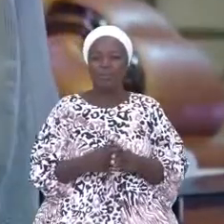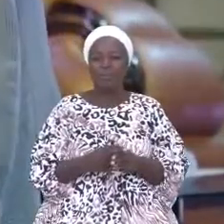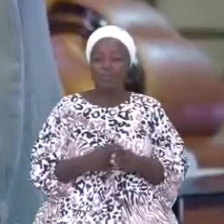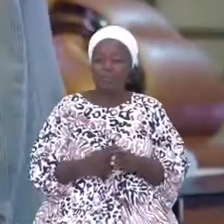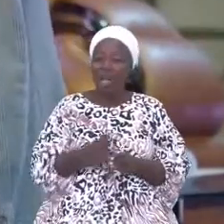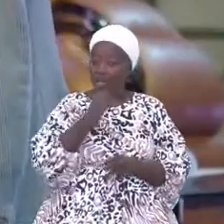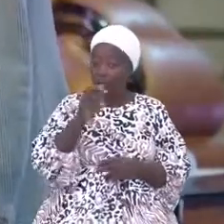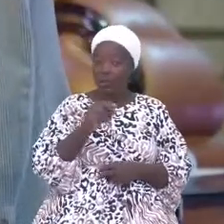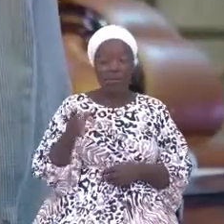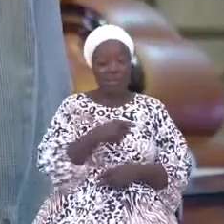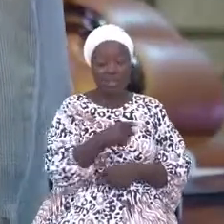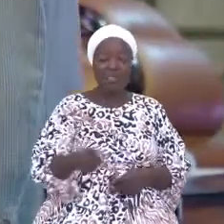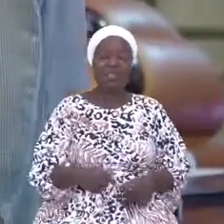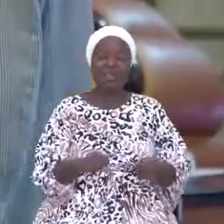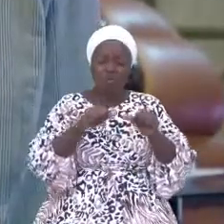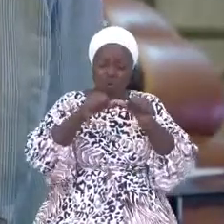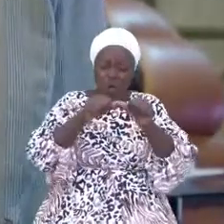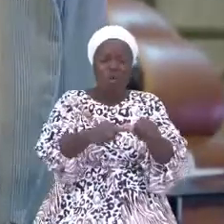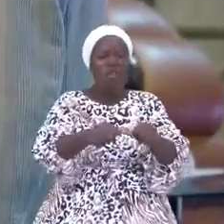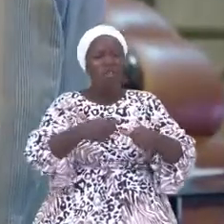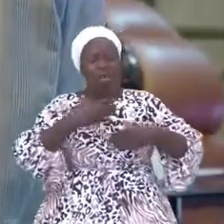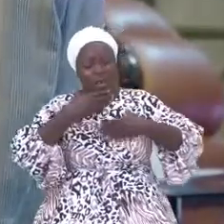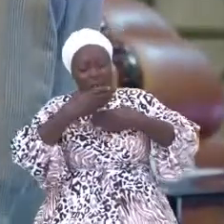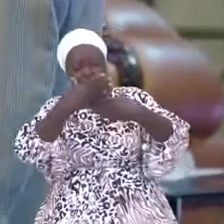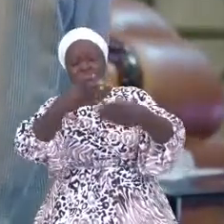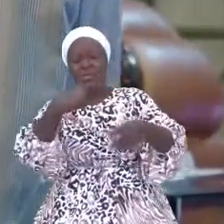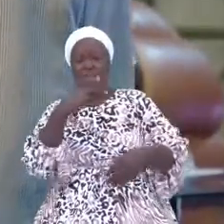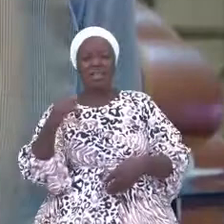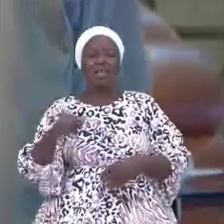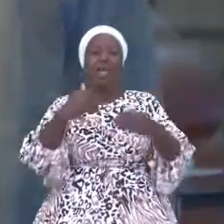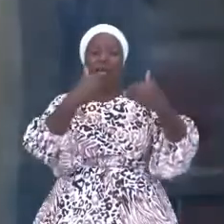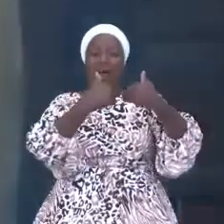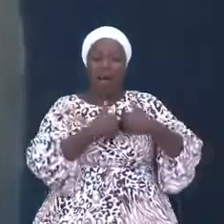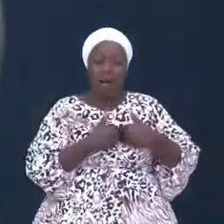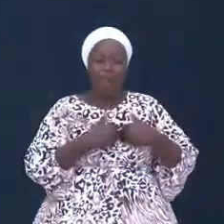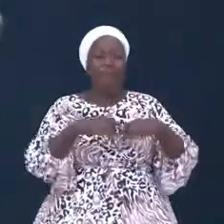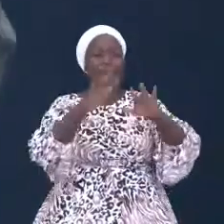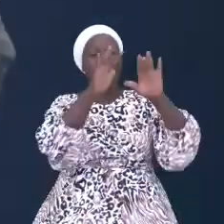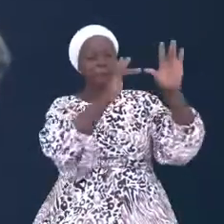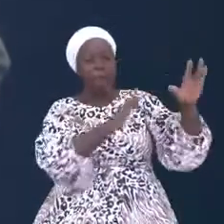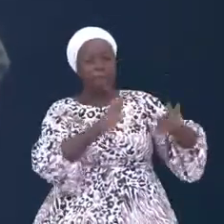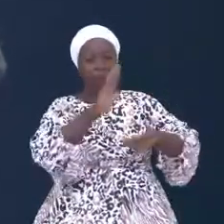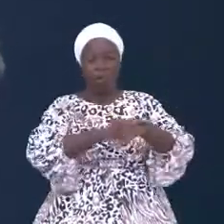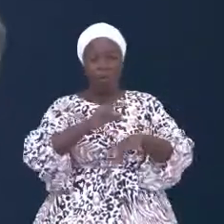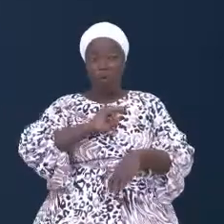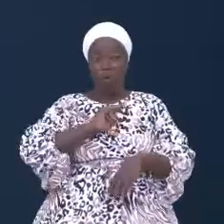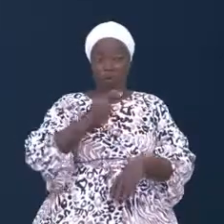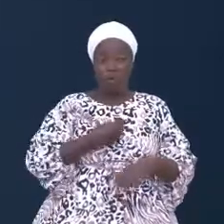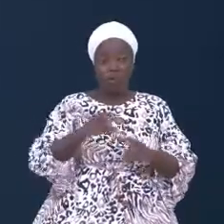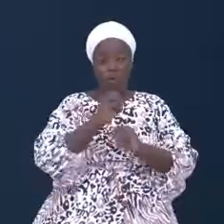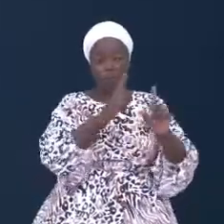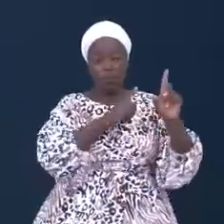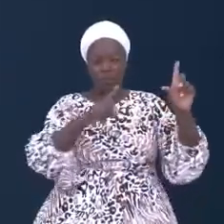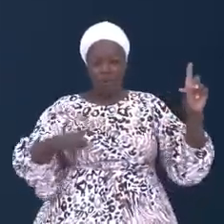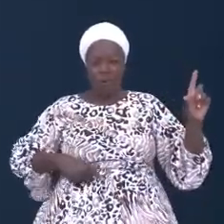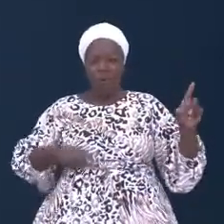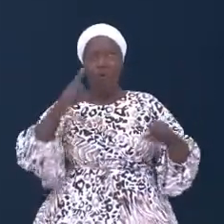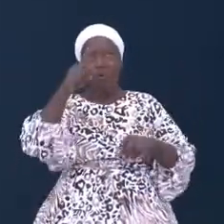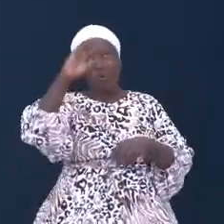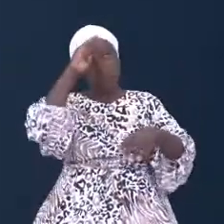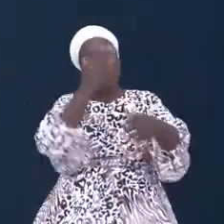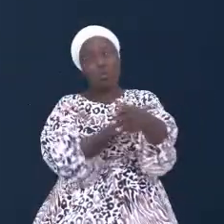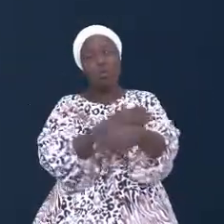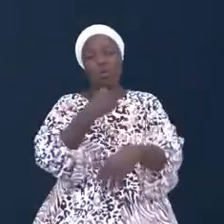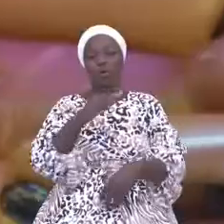they cried the more, saying, have mercy on us, O Lord, thou